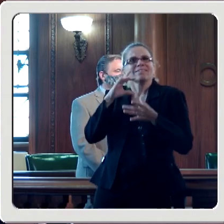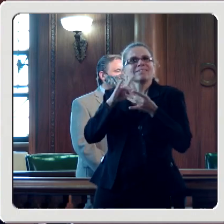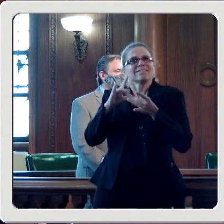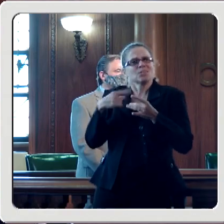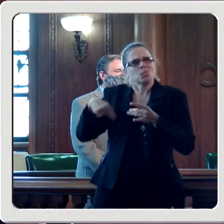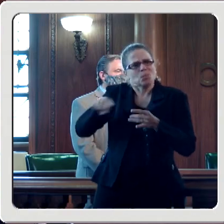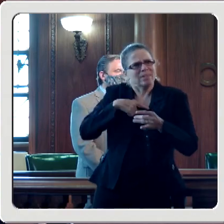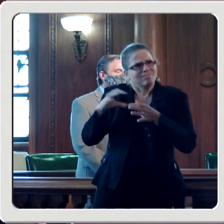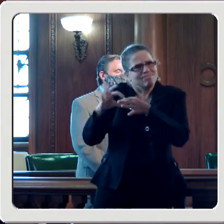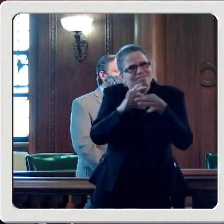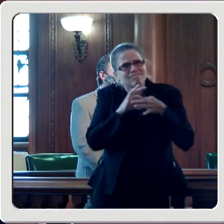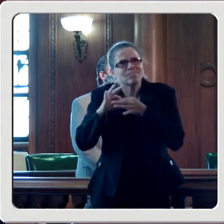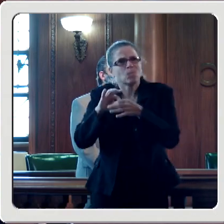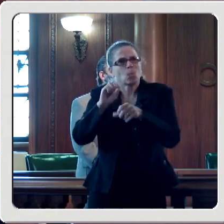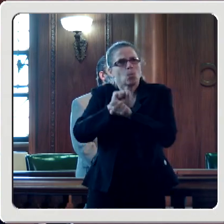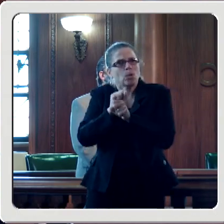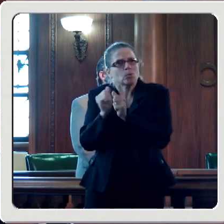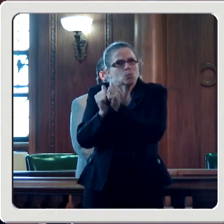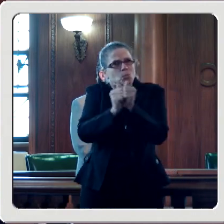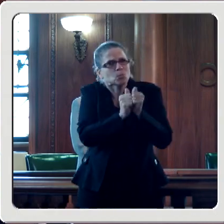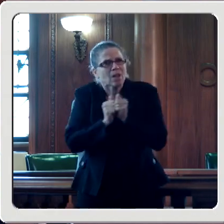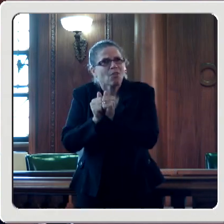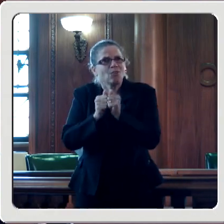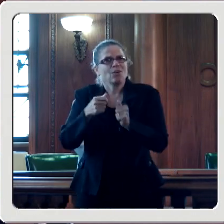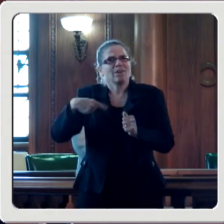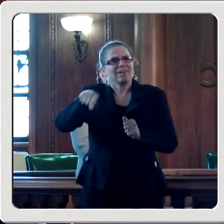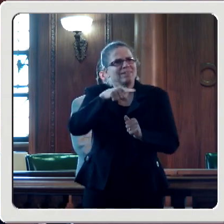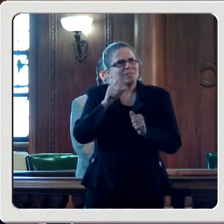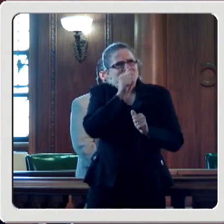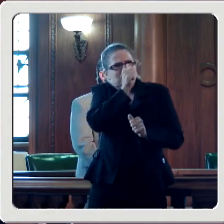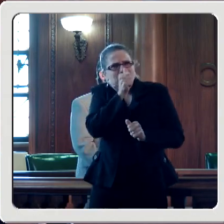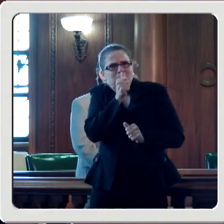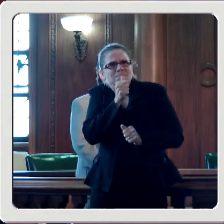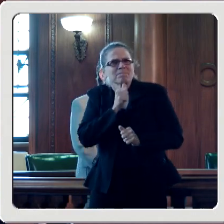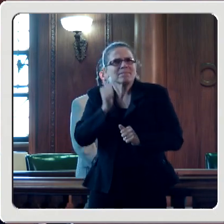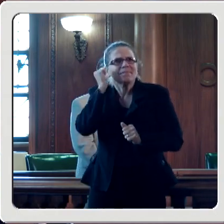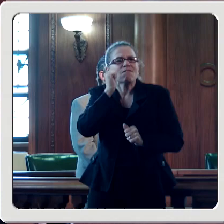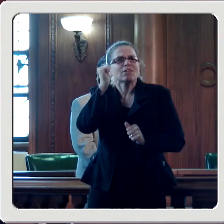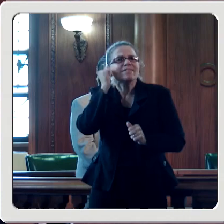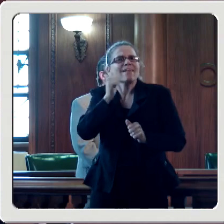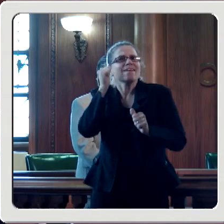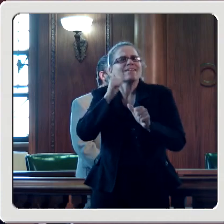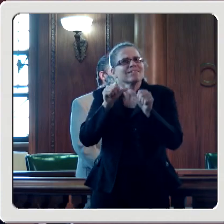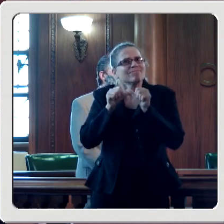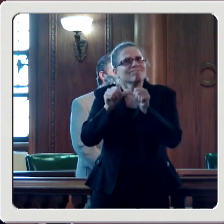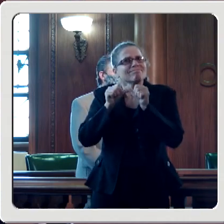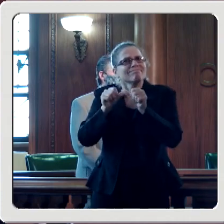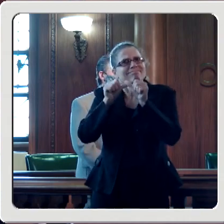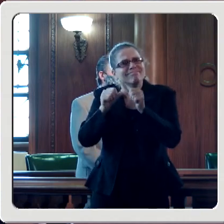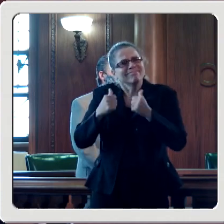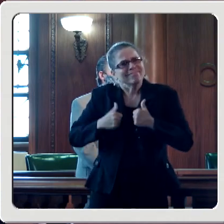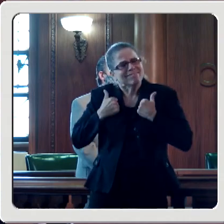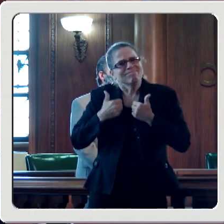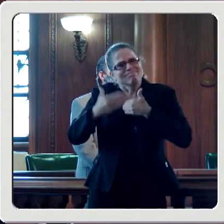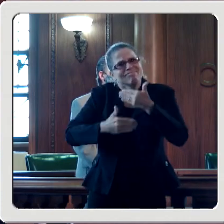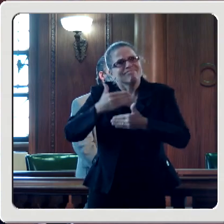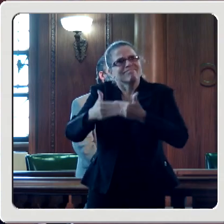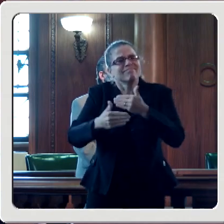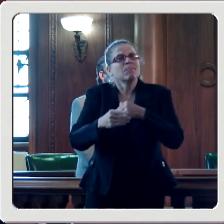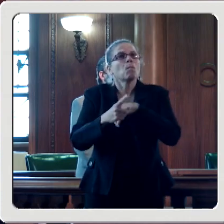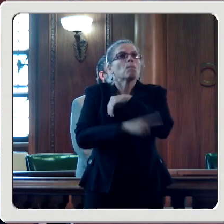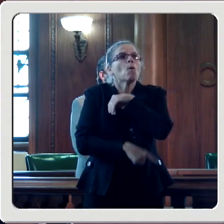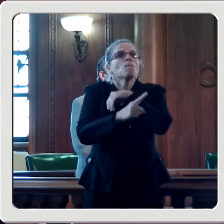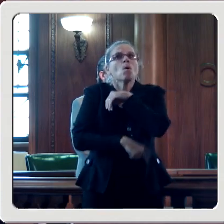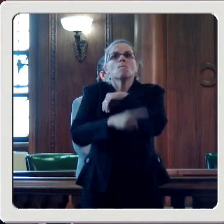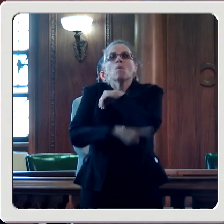live through this together. And so that's our goal. It is not to be punitive, it is not to hurt anybody, it's not